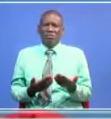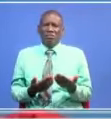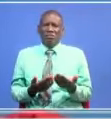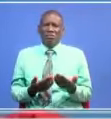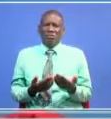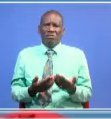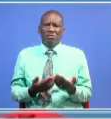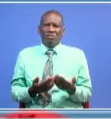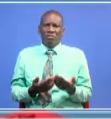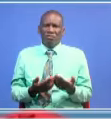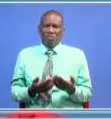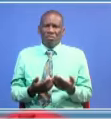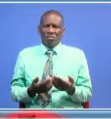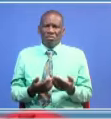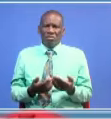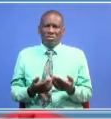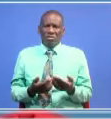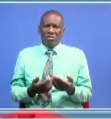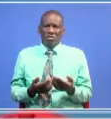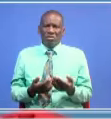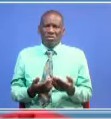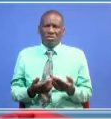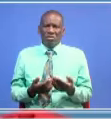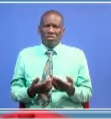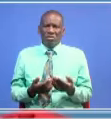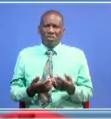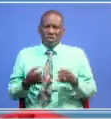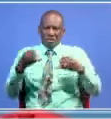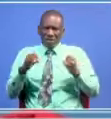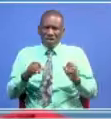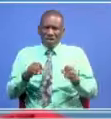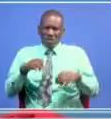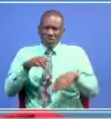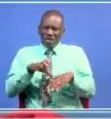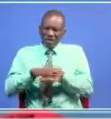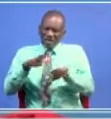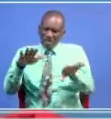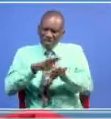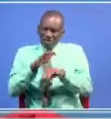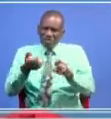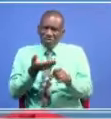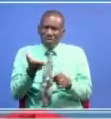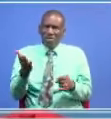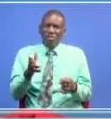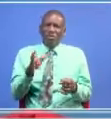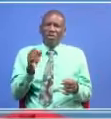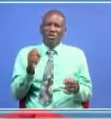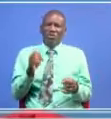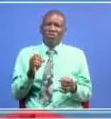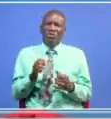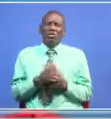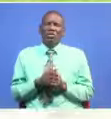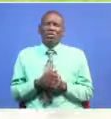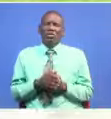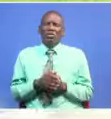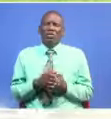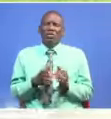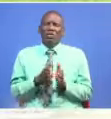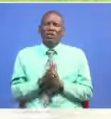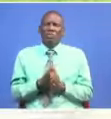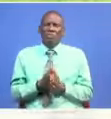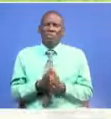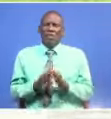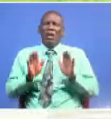let's squeeze every bit of it. So, and I've been telling